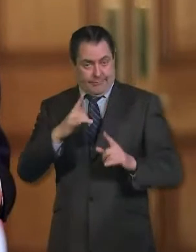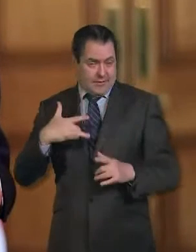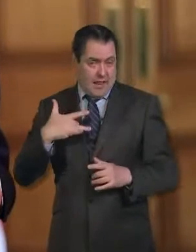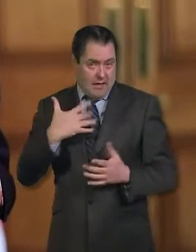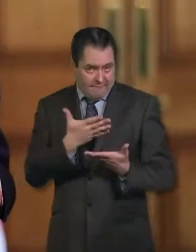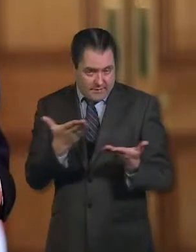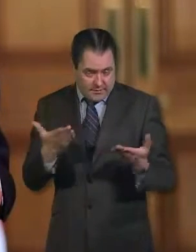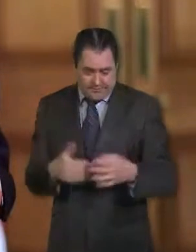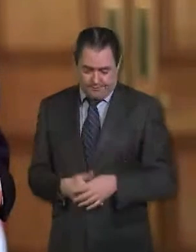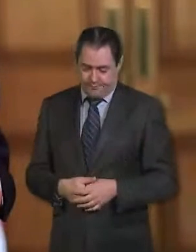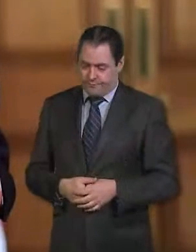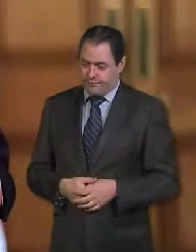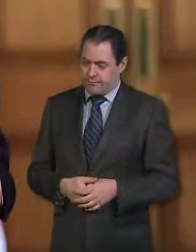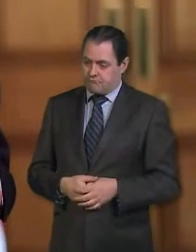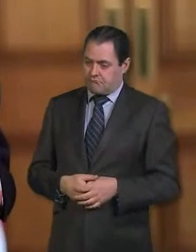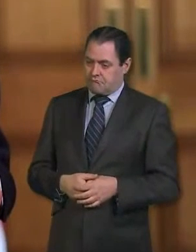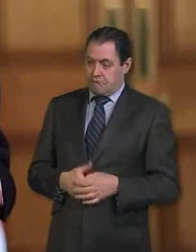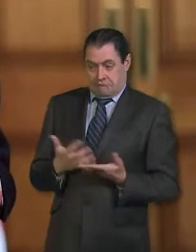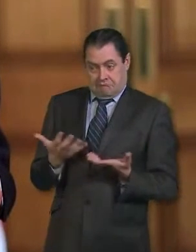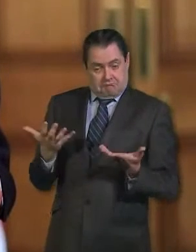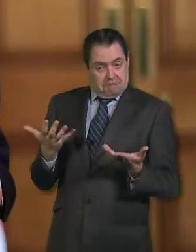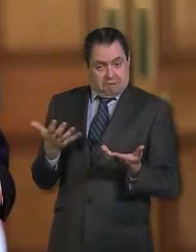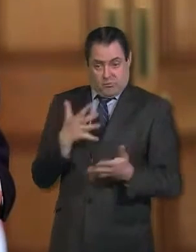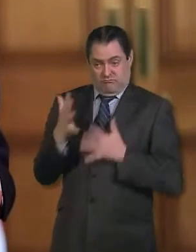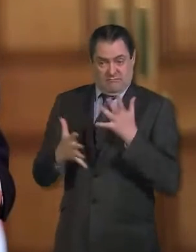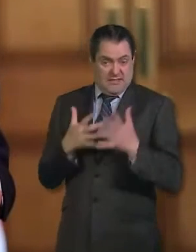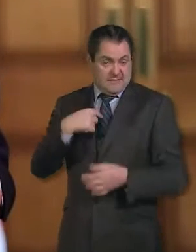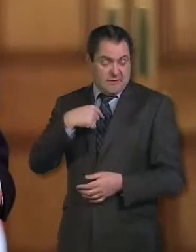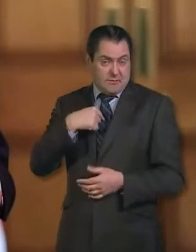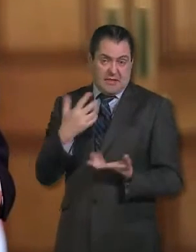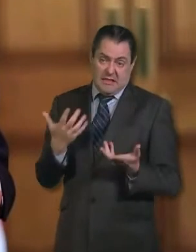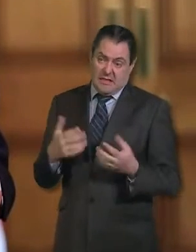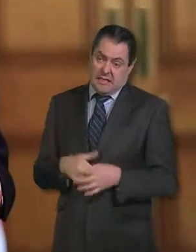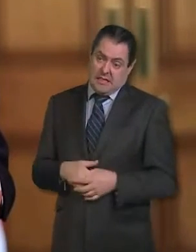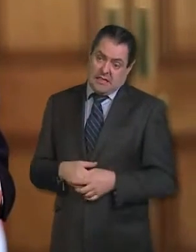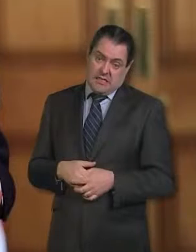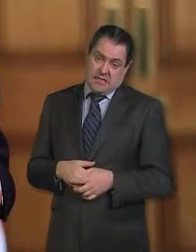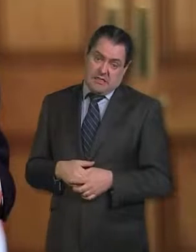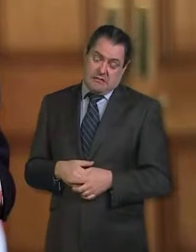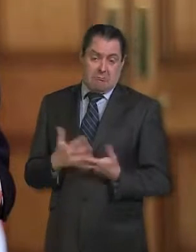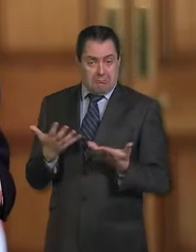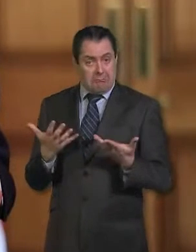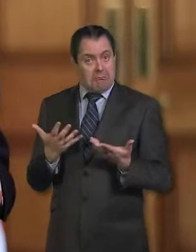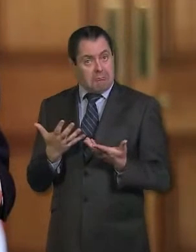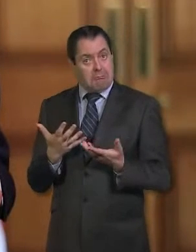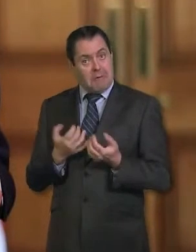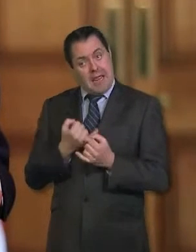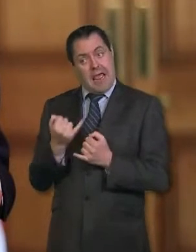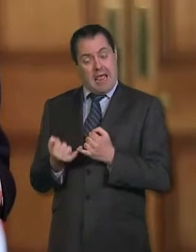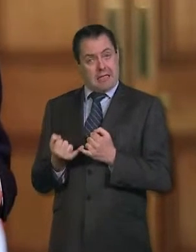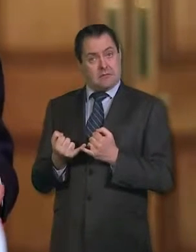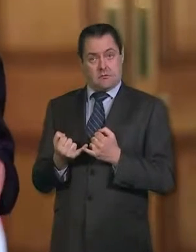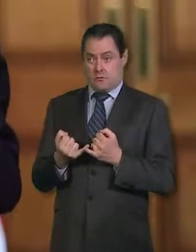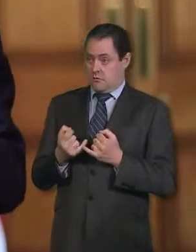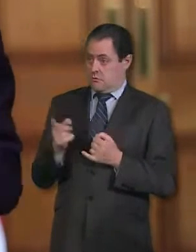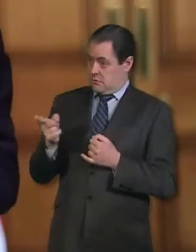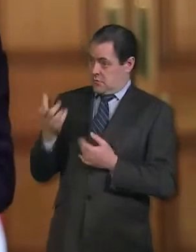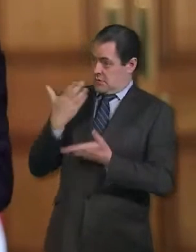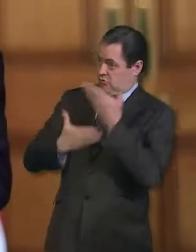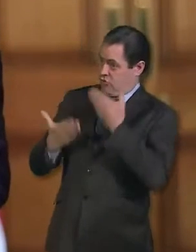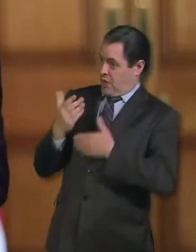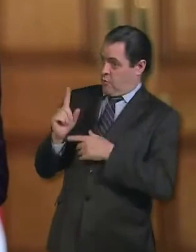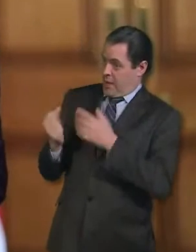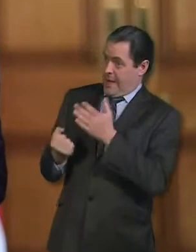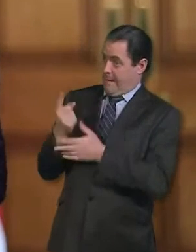Therefore, I think it is reasonable to conclude that the description of events that Mr. Cummings put out yesterday was within